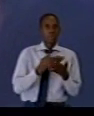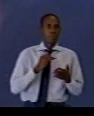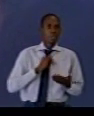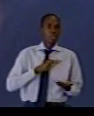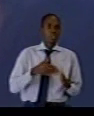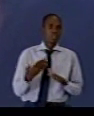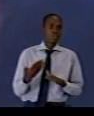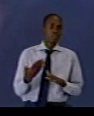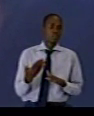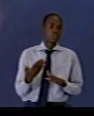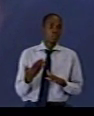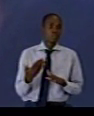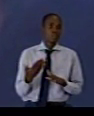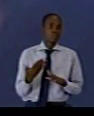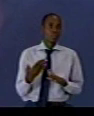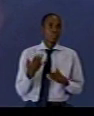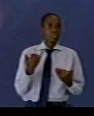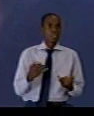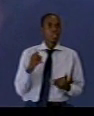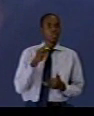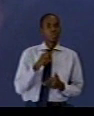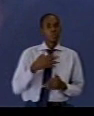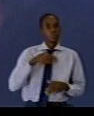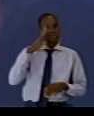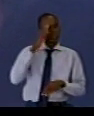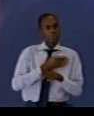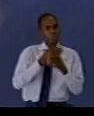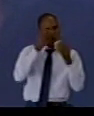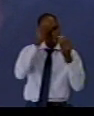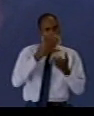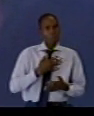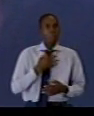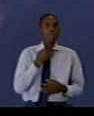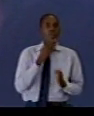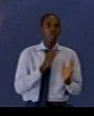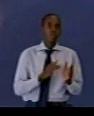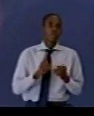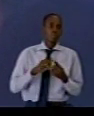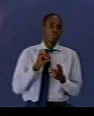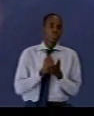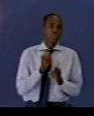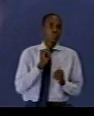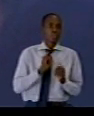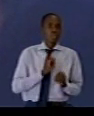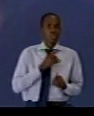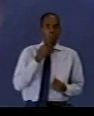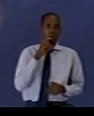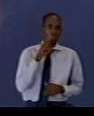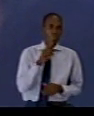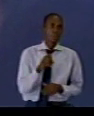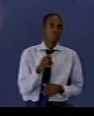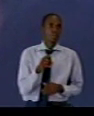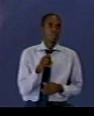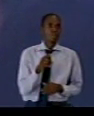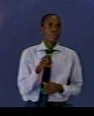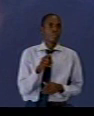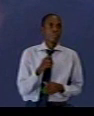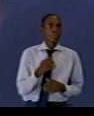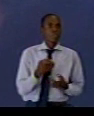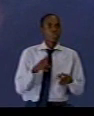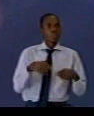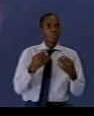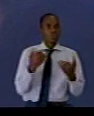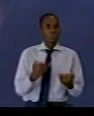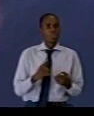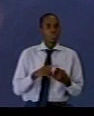son, obey my voice according to that which I command thee. Go now to the flock, and fetch me from thence